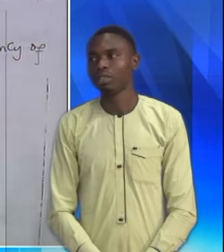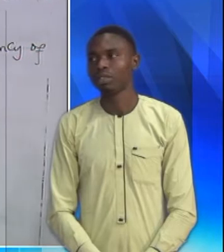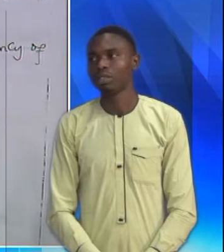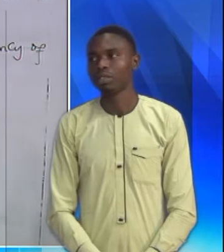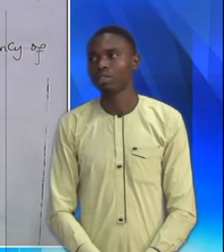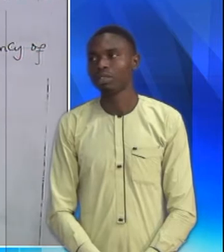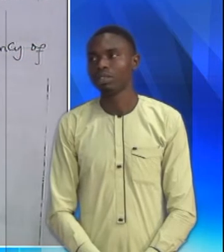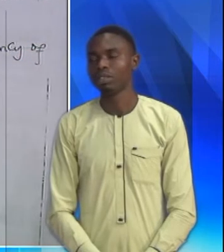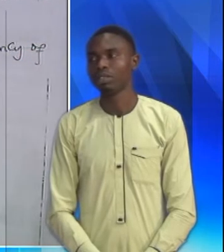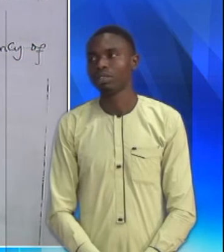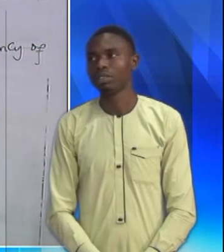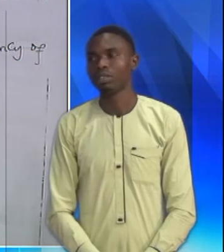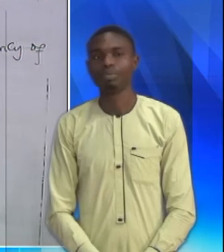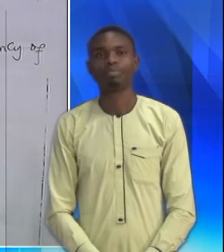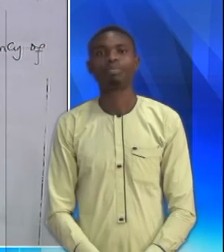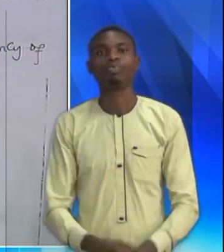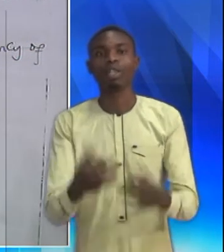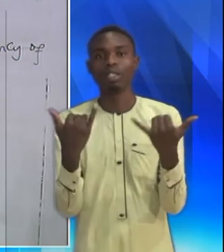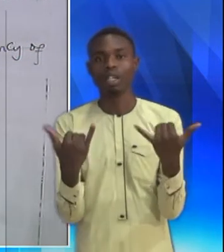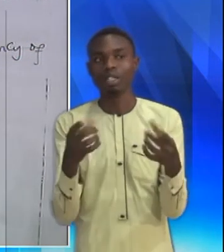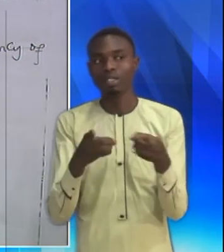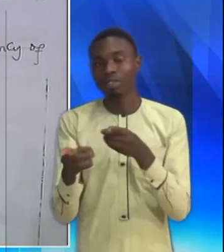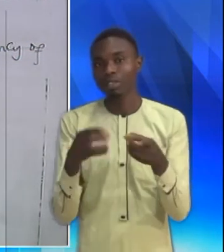of an object